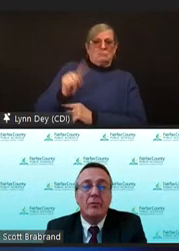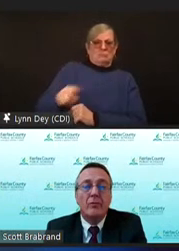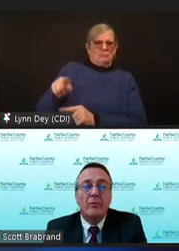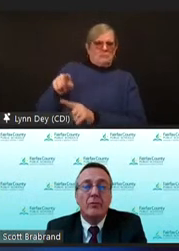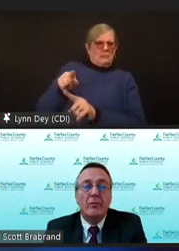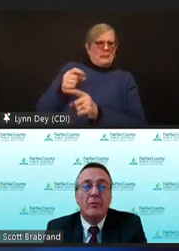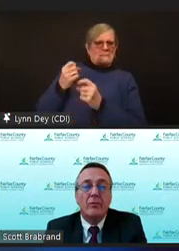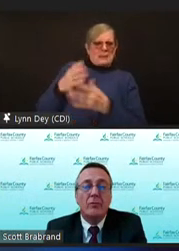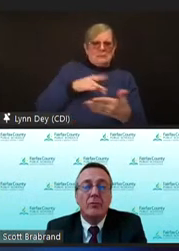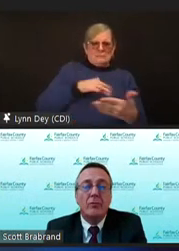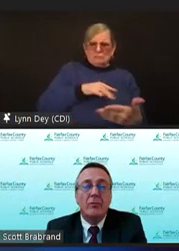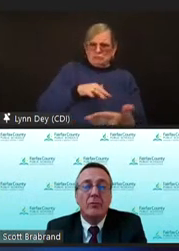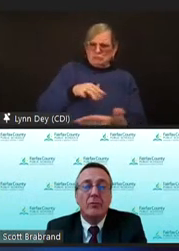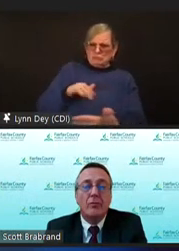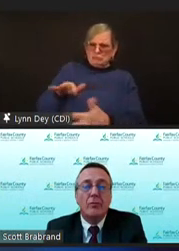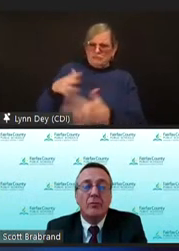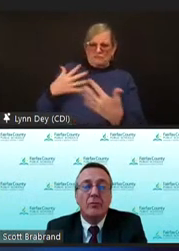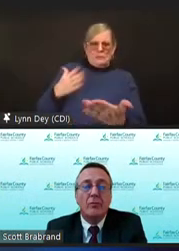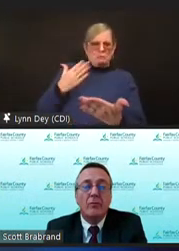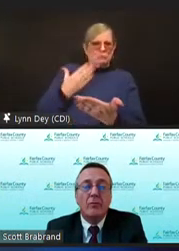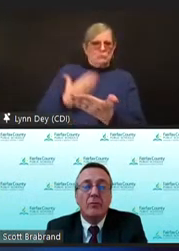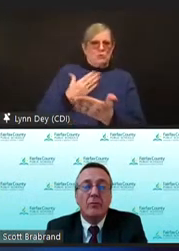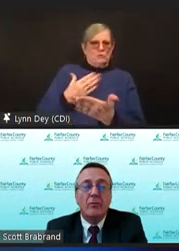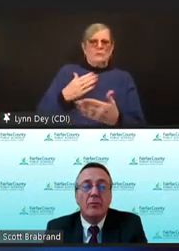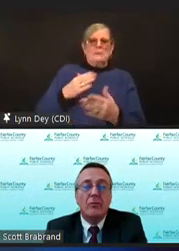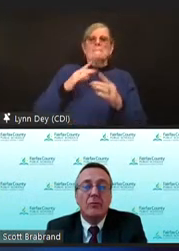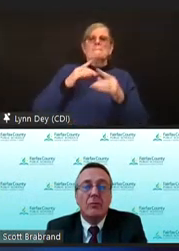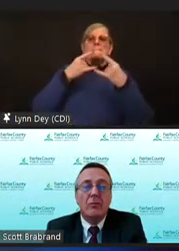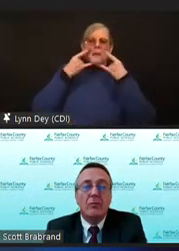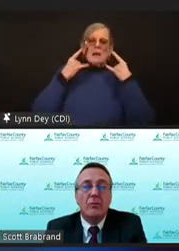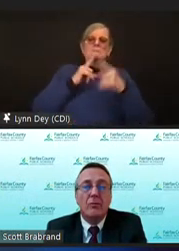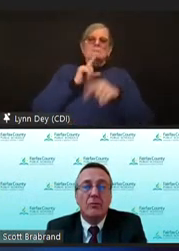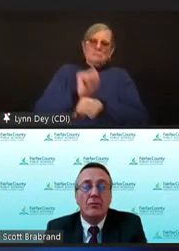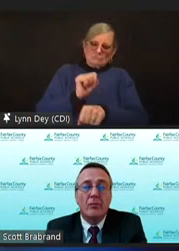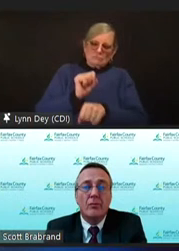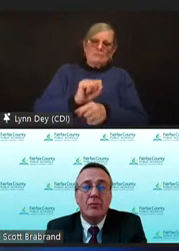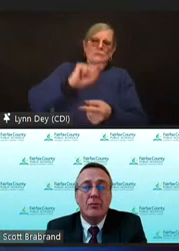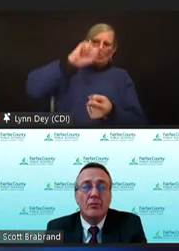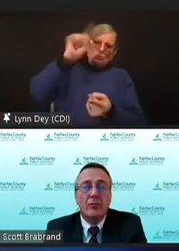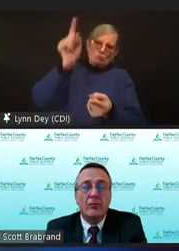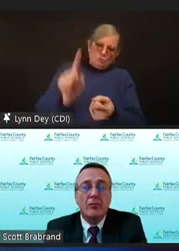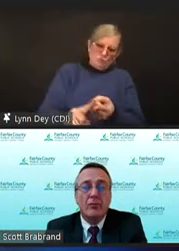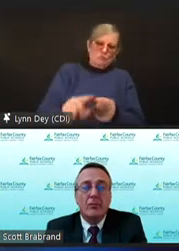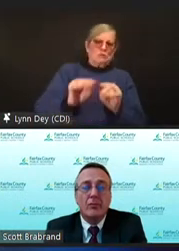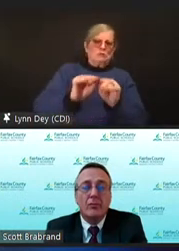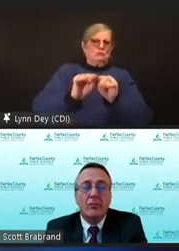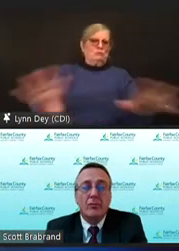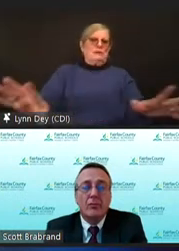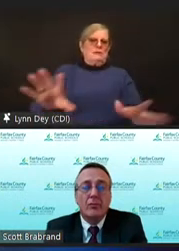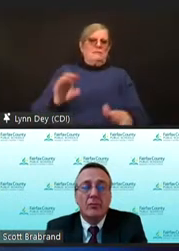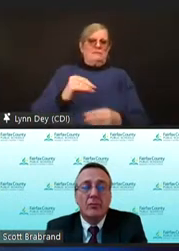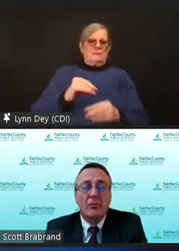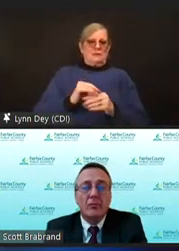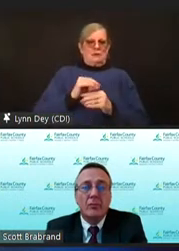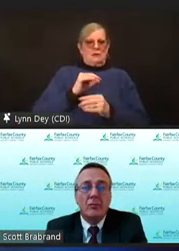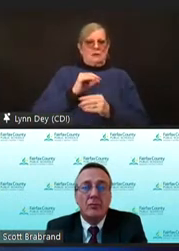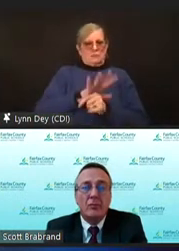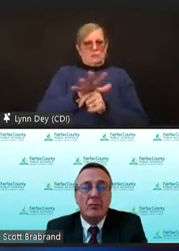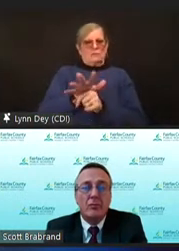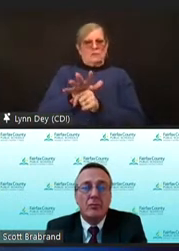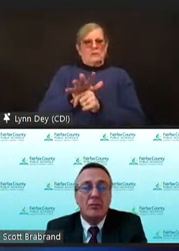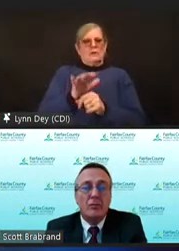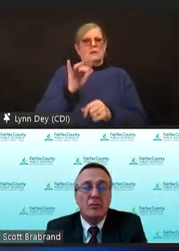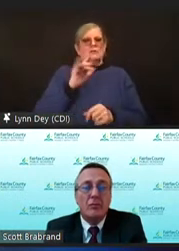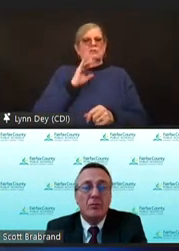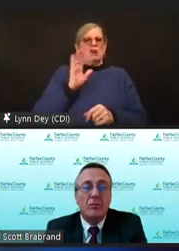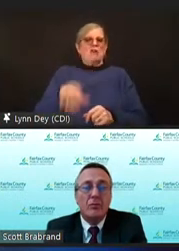reducing the amount of COVID disease compared with school districts that are not mandating